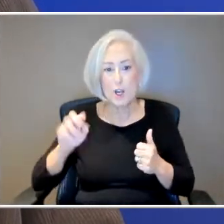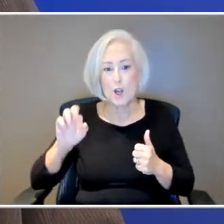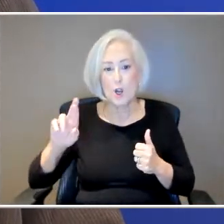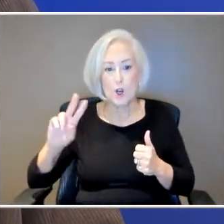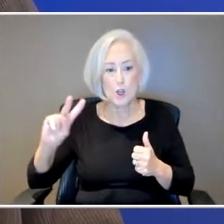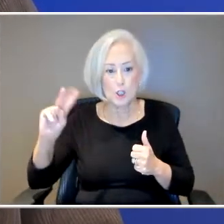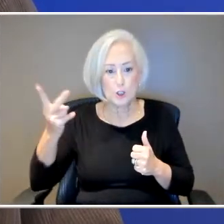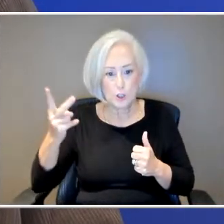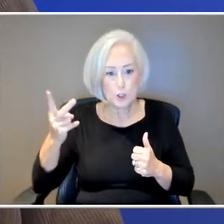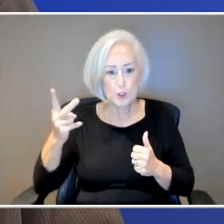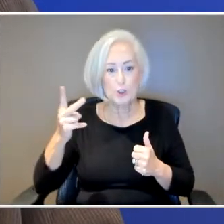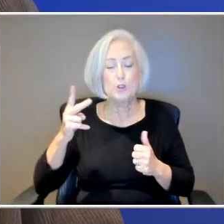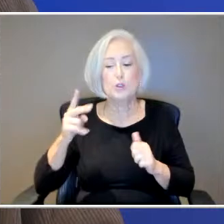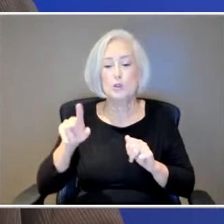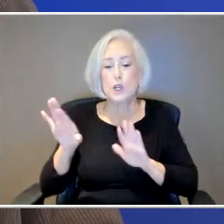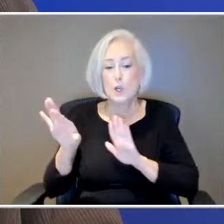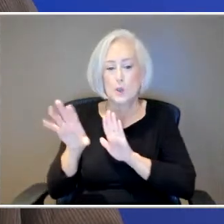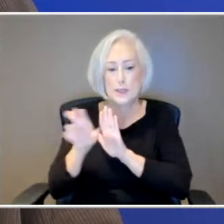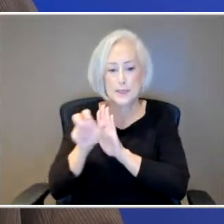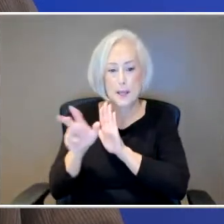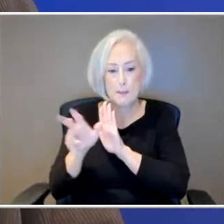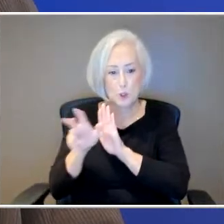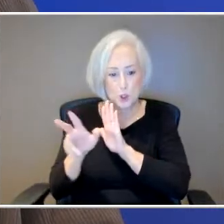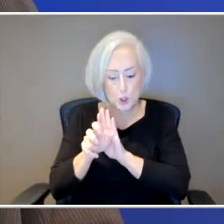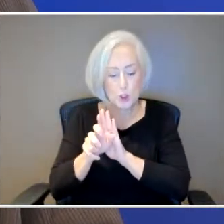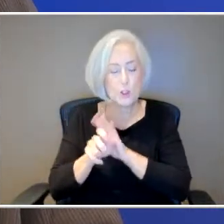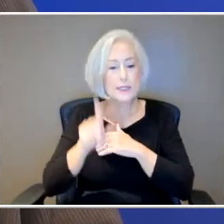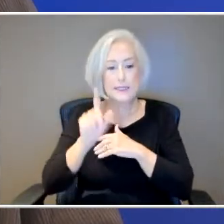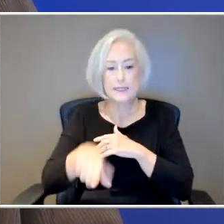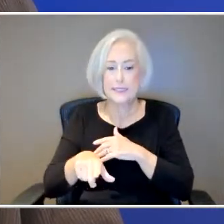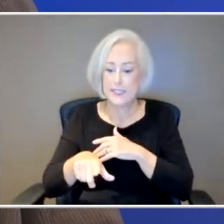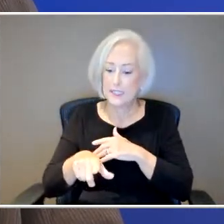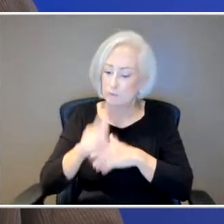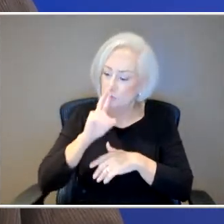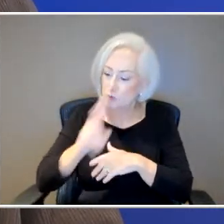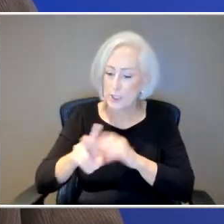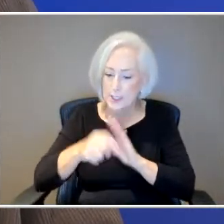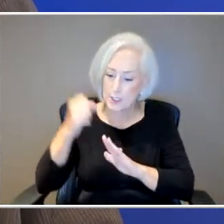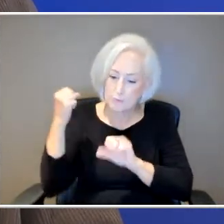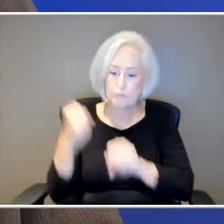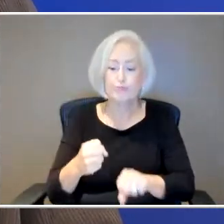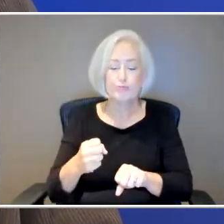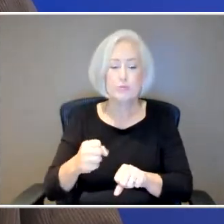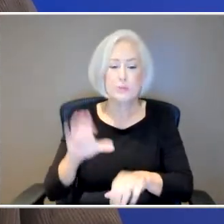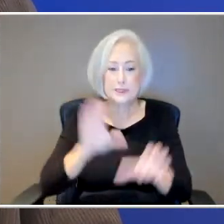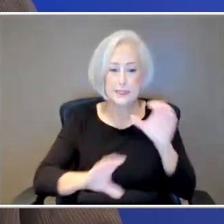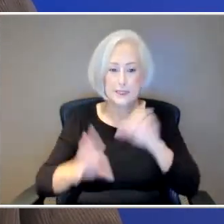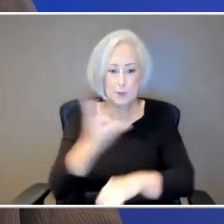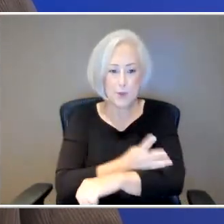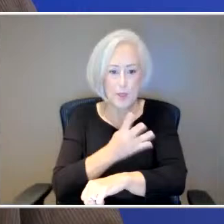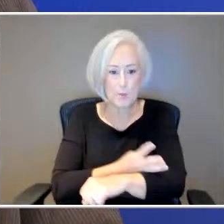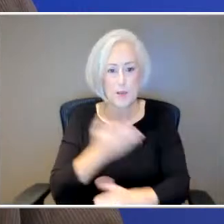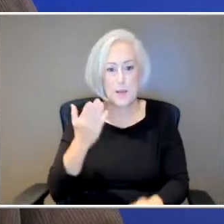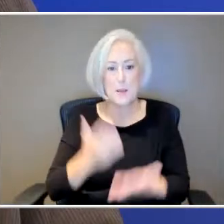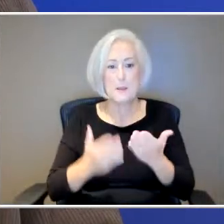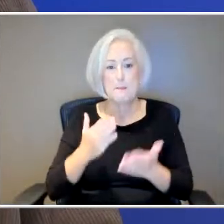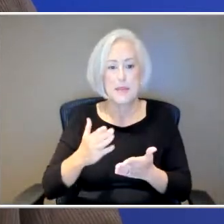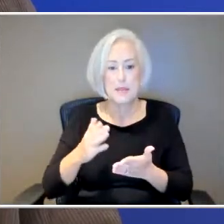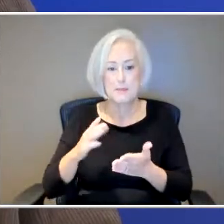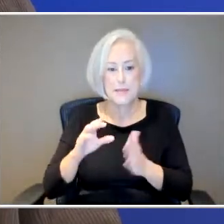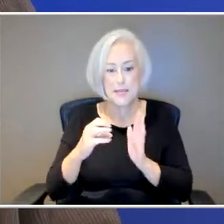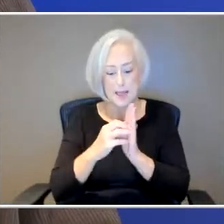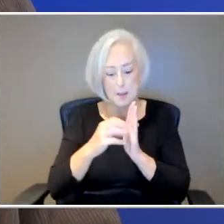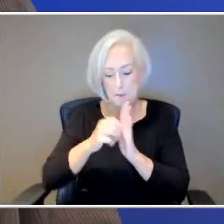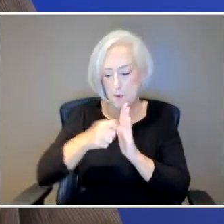receptor, so you're going to need it like hardcore, maybe a lumpectomy, but probably a mastectomy.